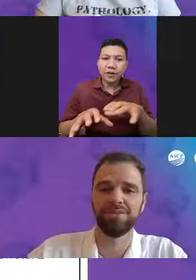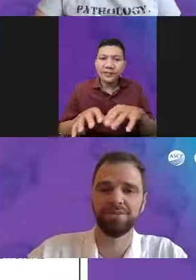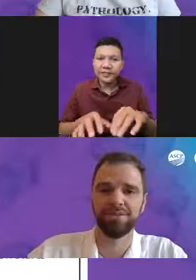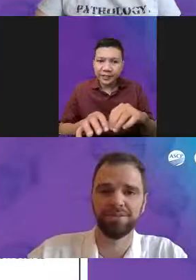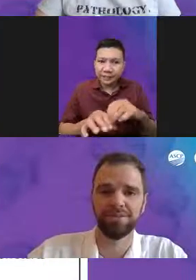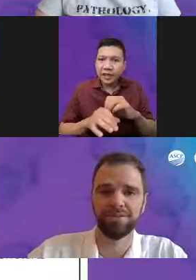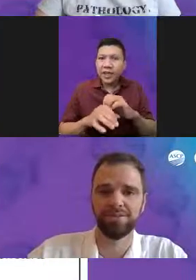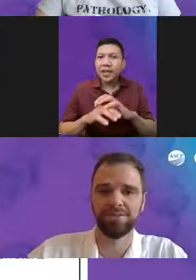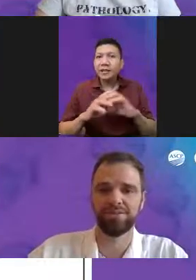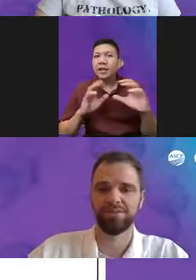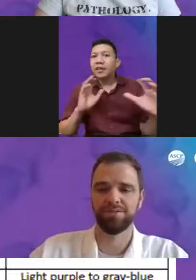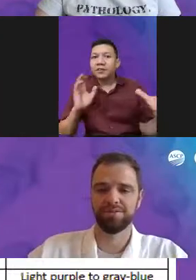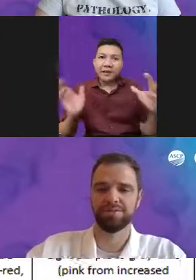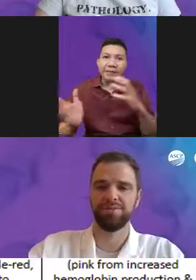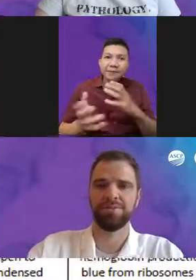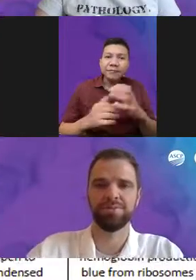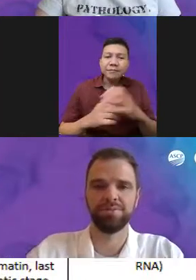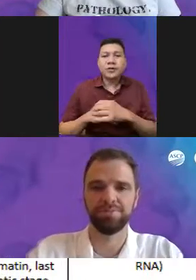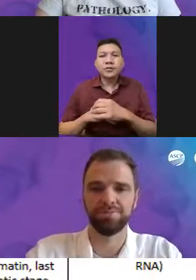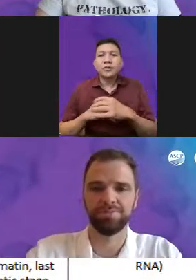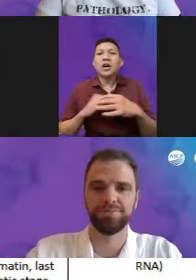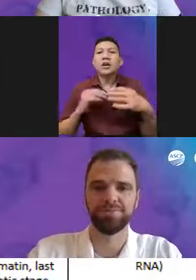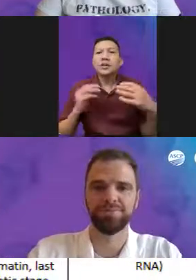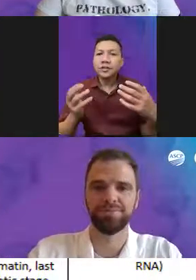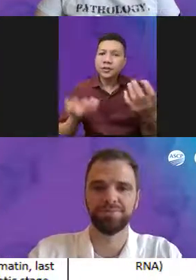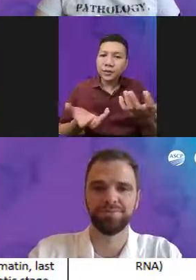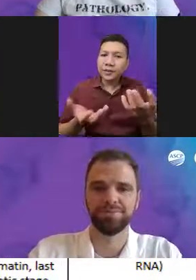for processing, and their lifespan goes to